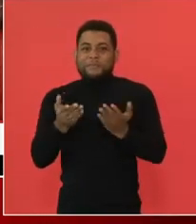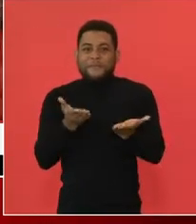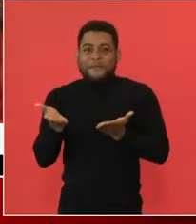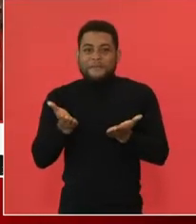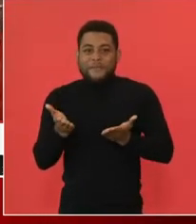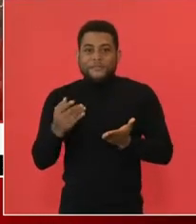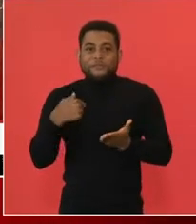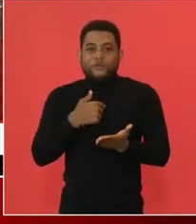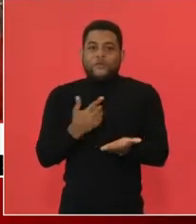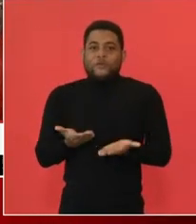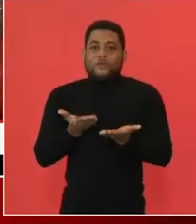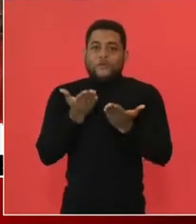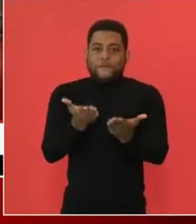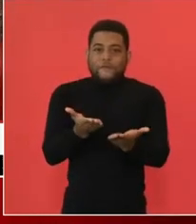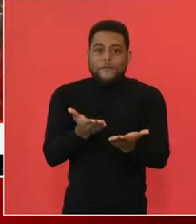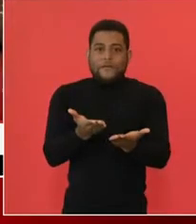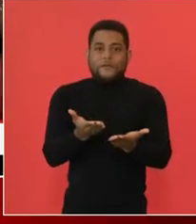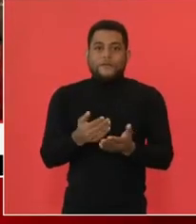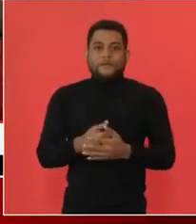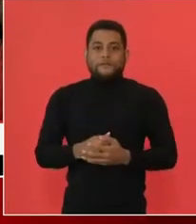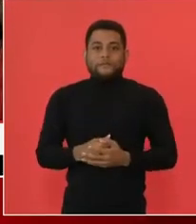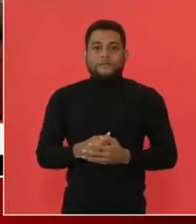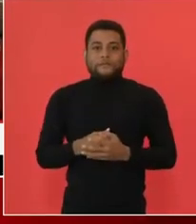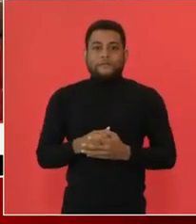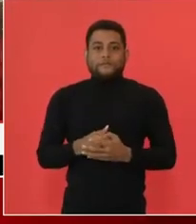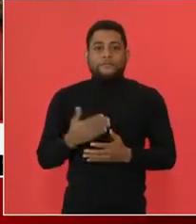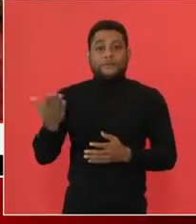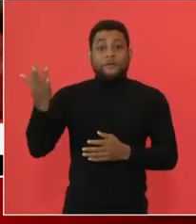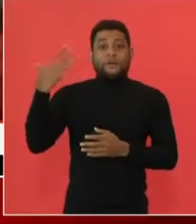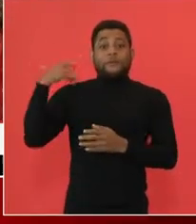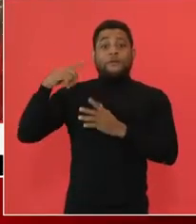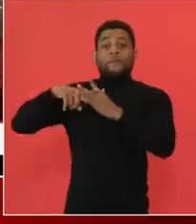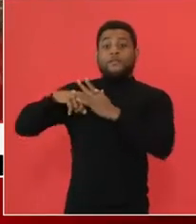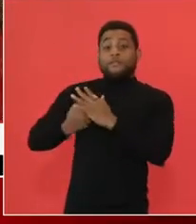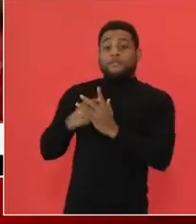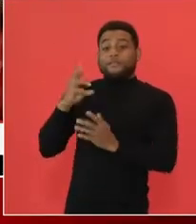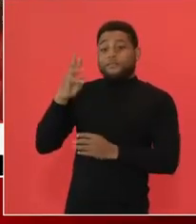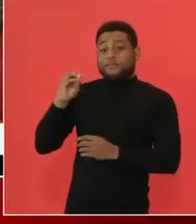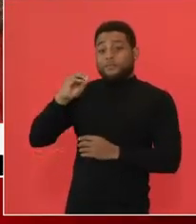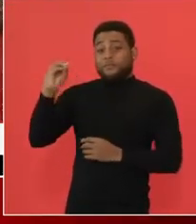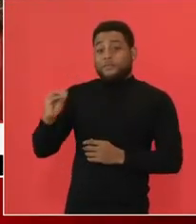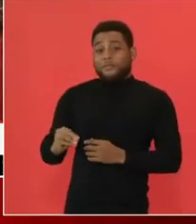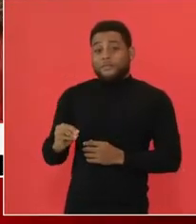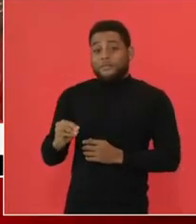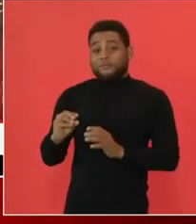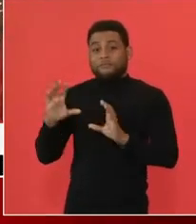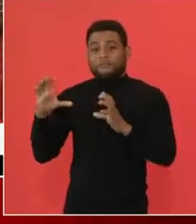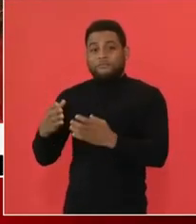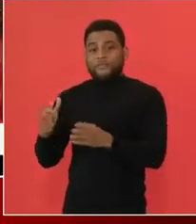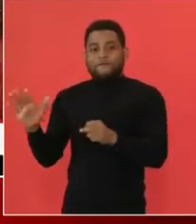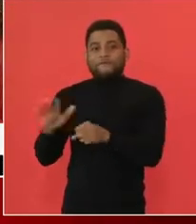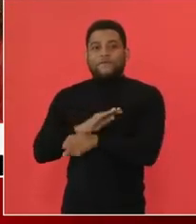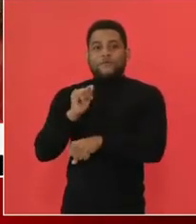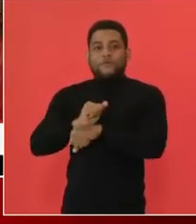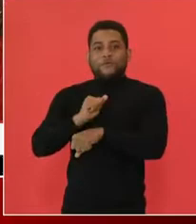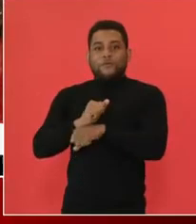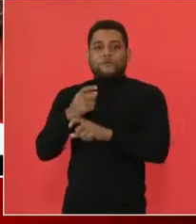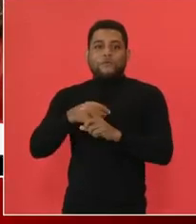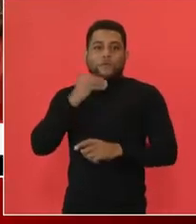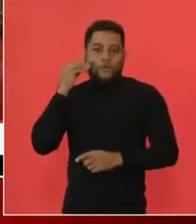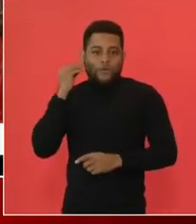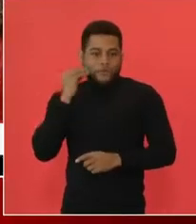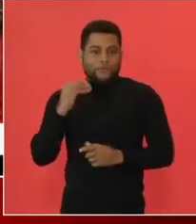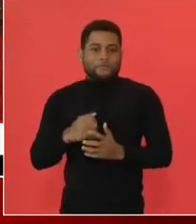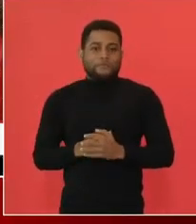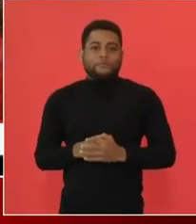we started, 60% of people were on full telework. And that includes some people who didn't have a lot of